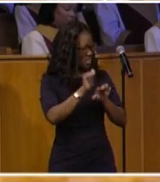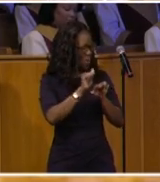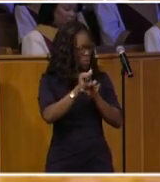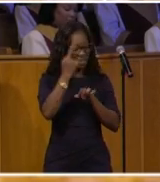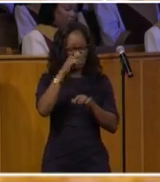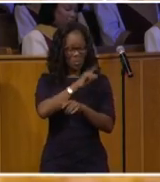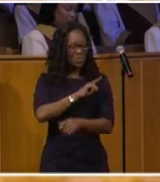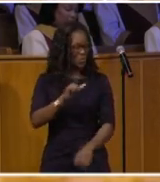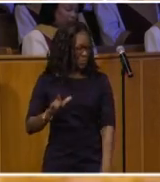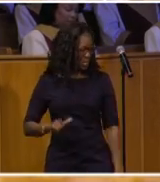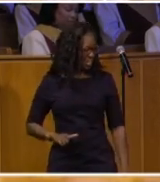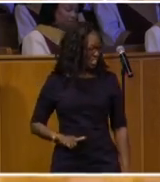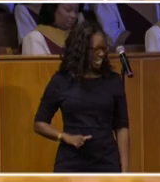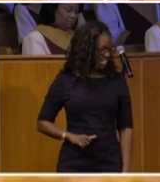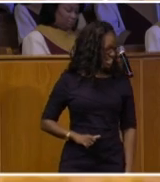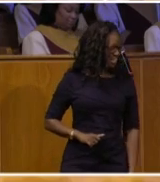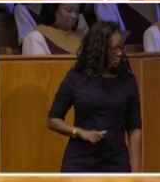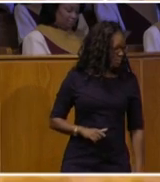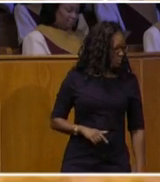for the Lord.